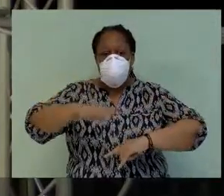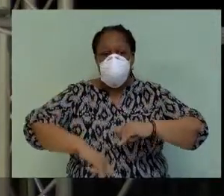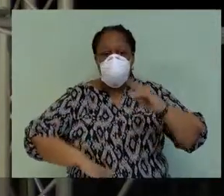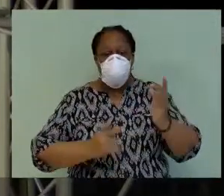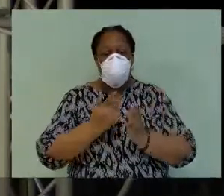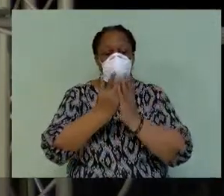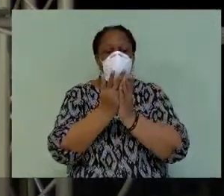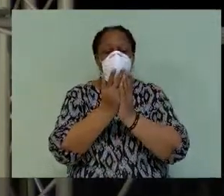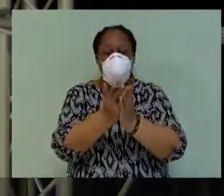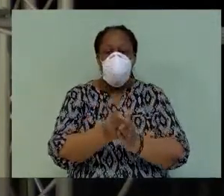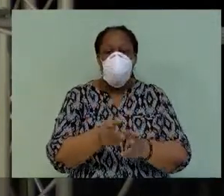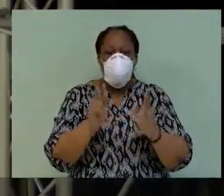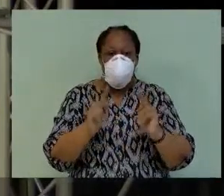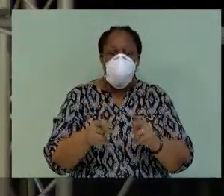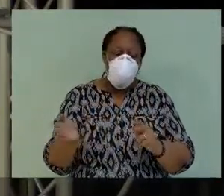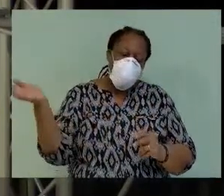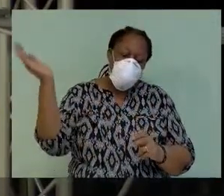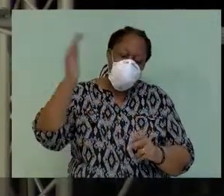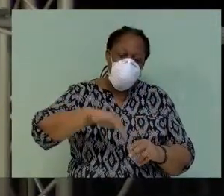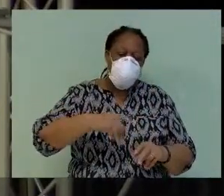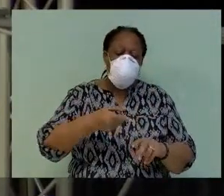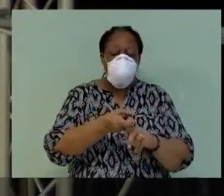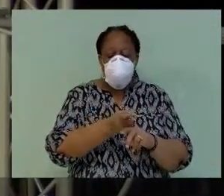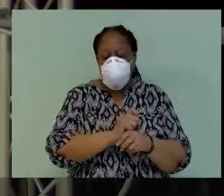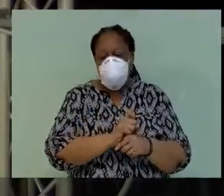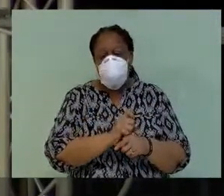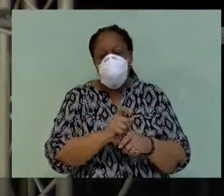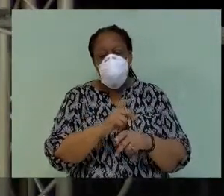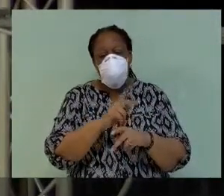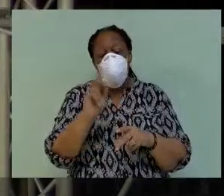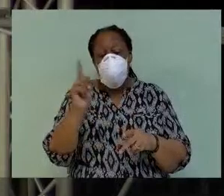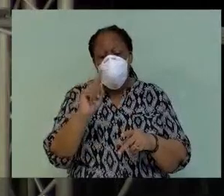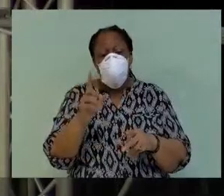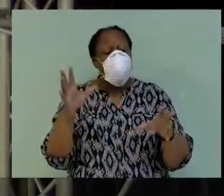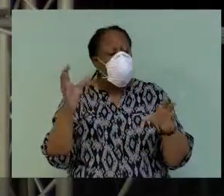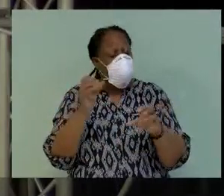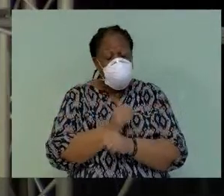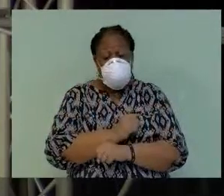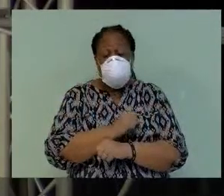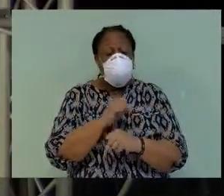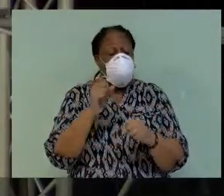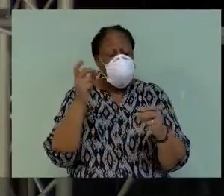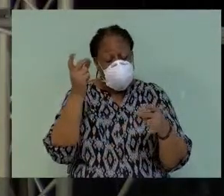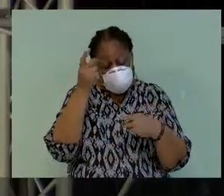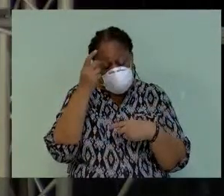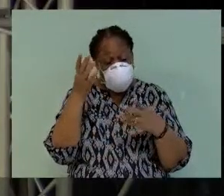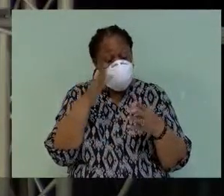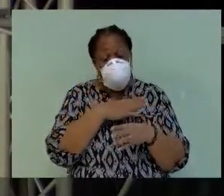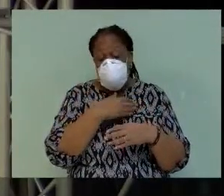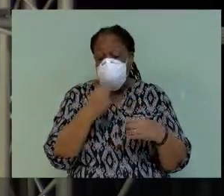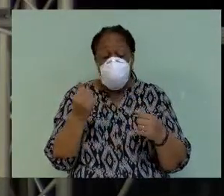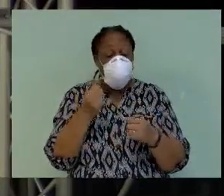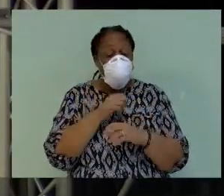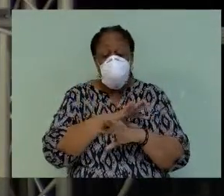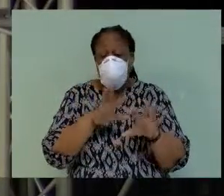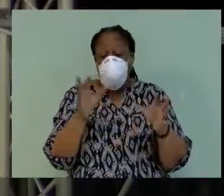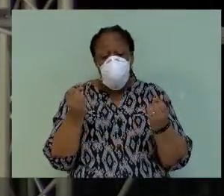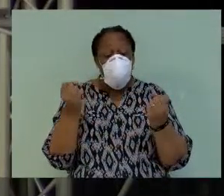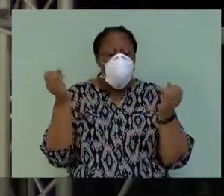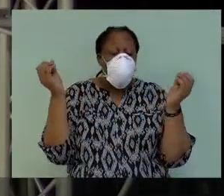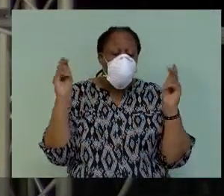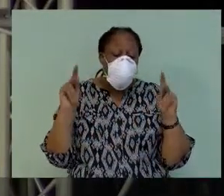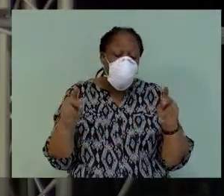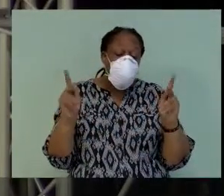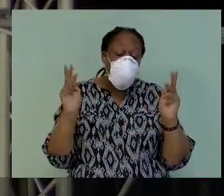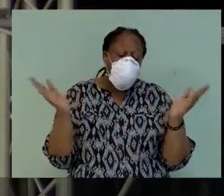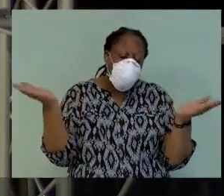from hotspots or countries whereby the outbreak is even worse than our own. And so that too will be a